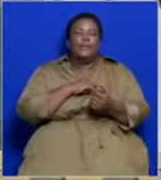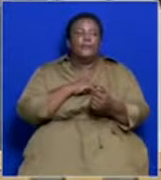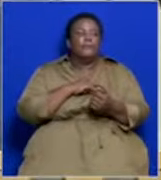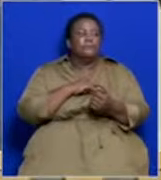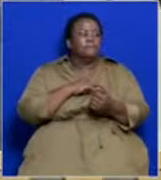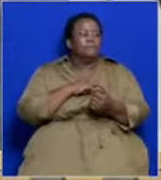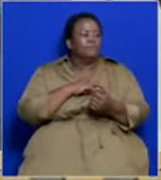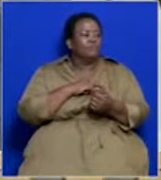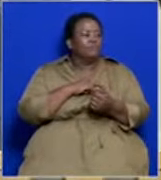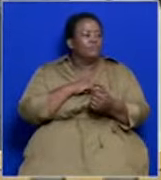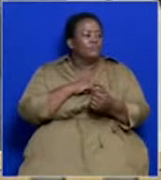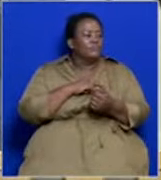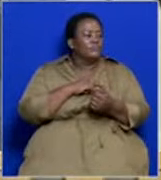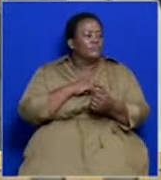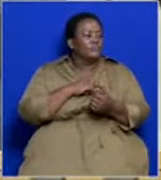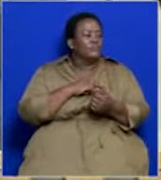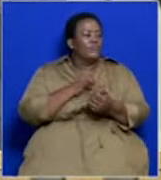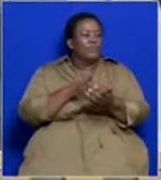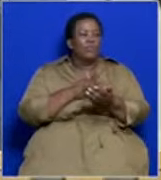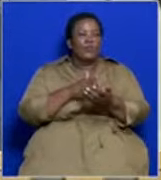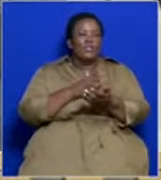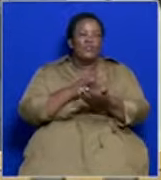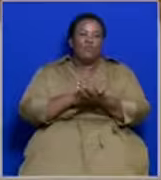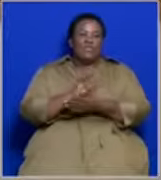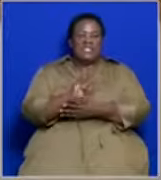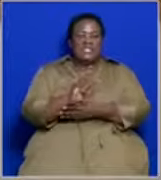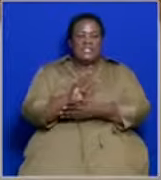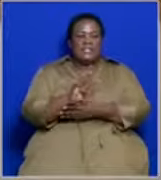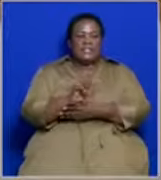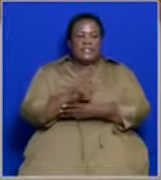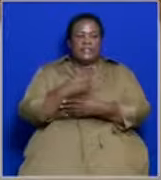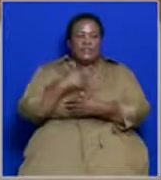page 14, and we are dealing with the third case.